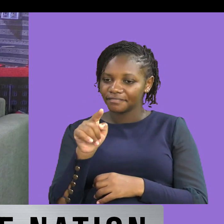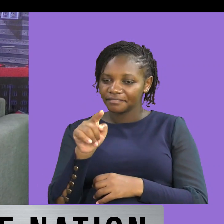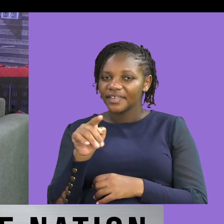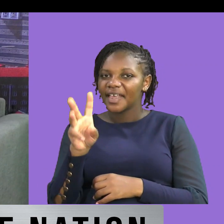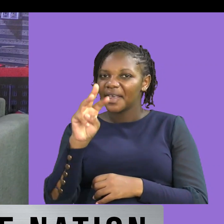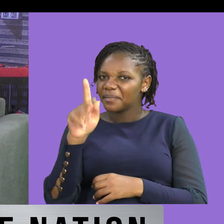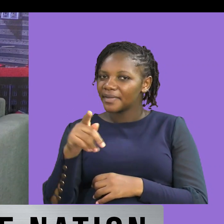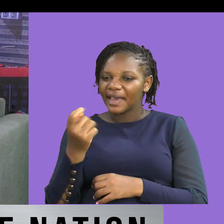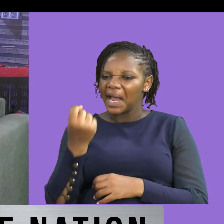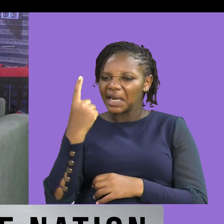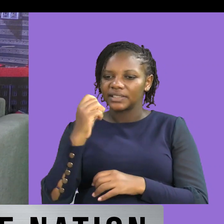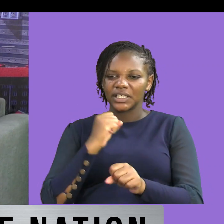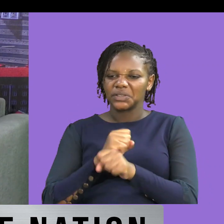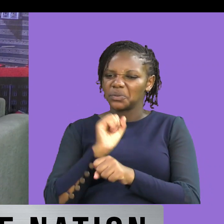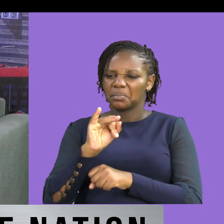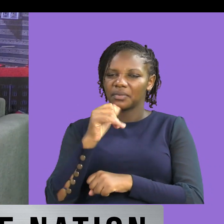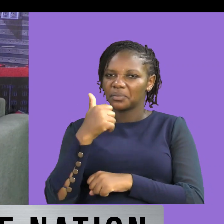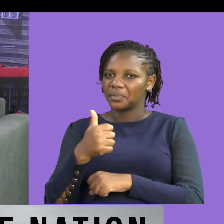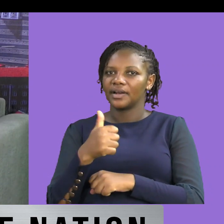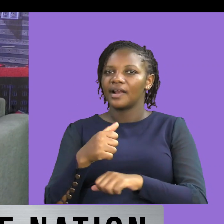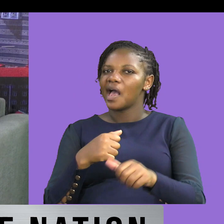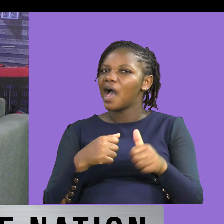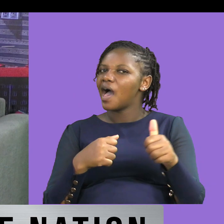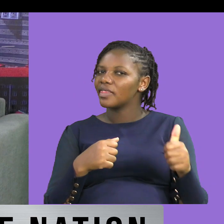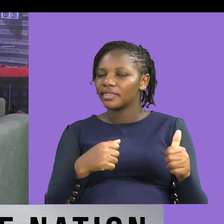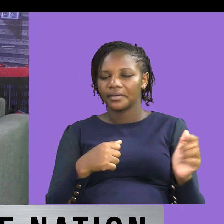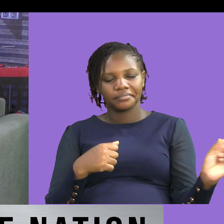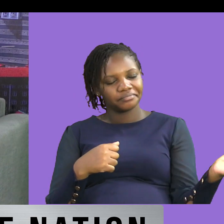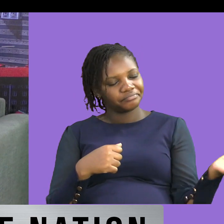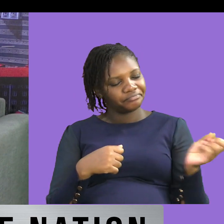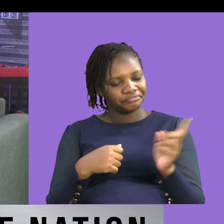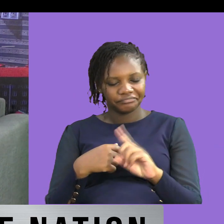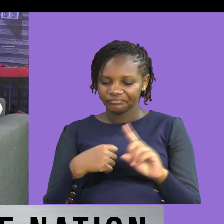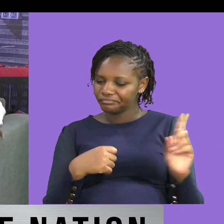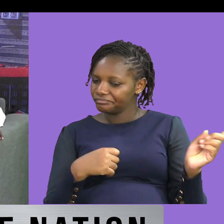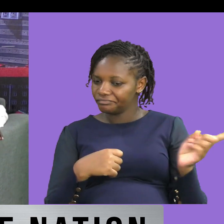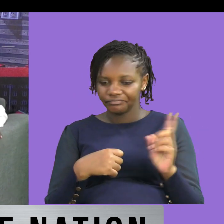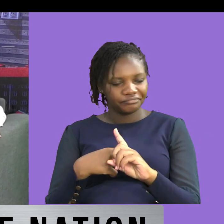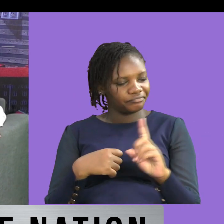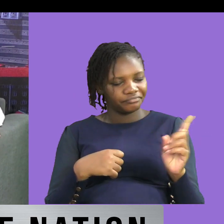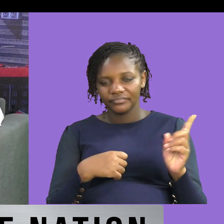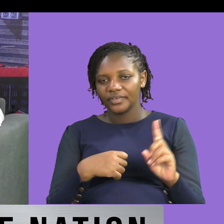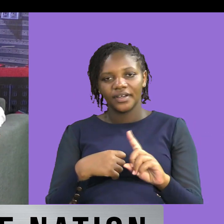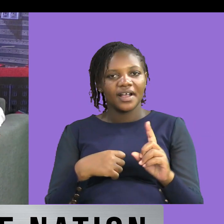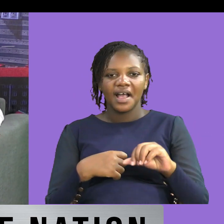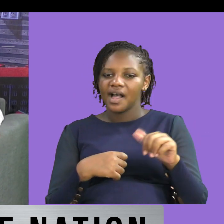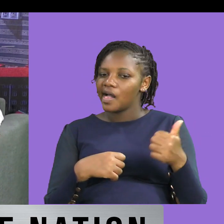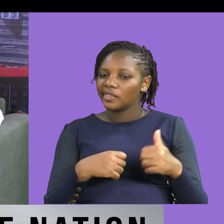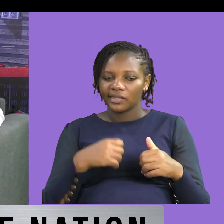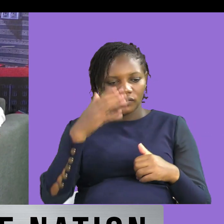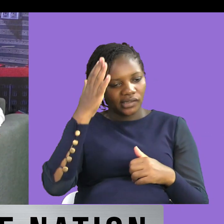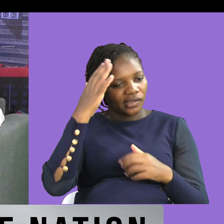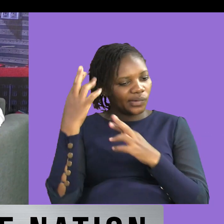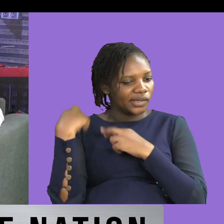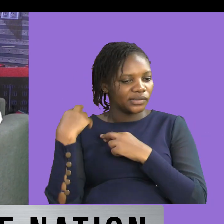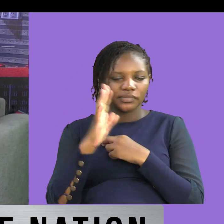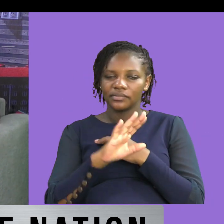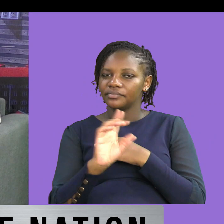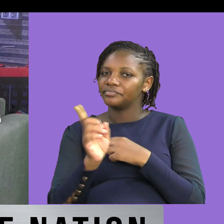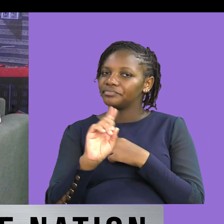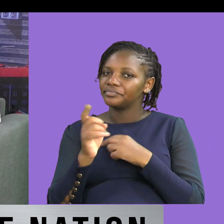them come for me, is one Okia Omtata. Everyone else I've seen, I'm struggling to see what they're doing in that house.